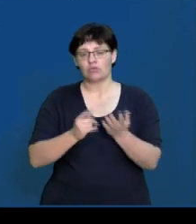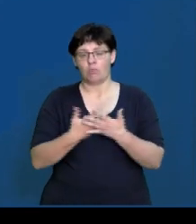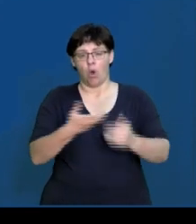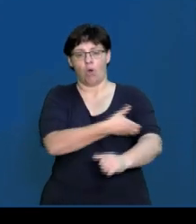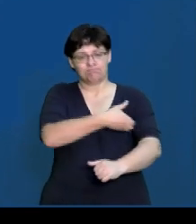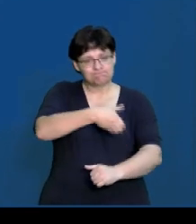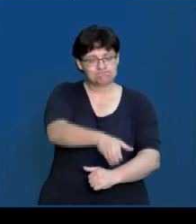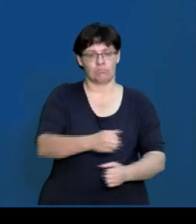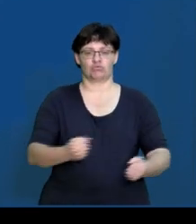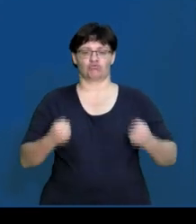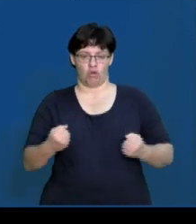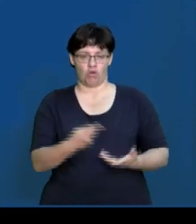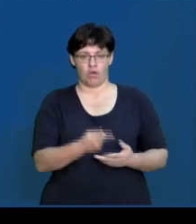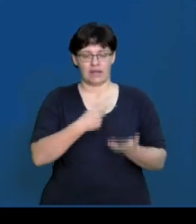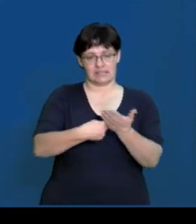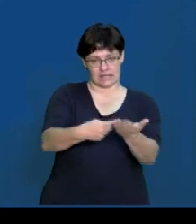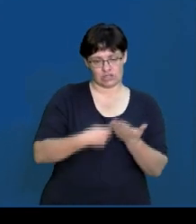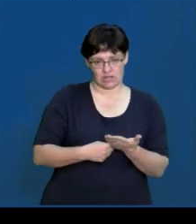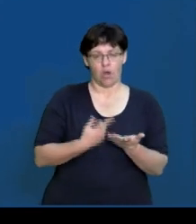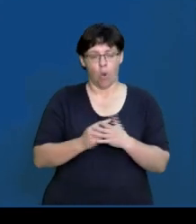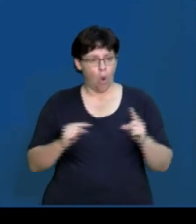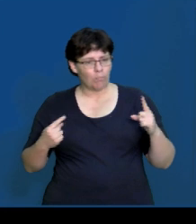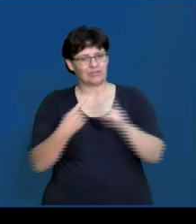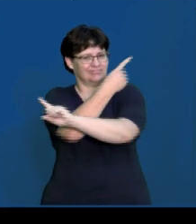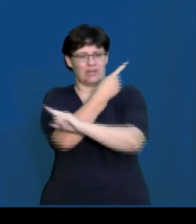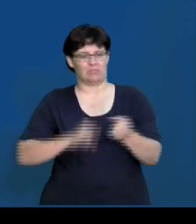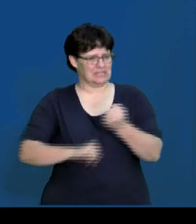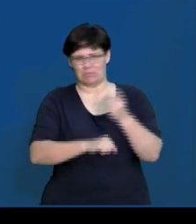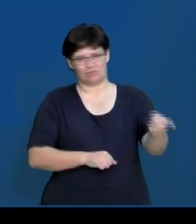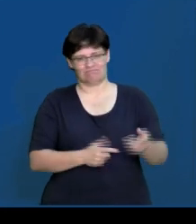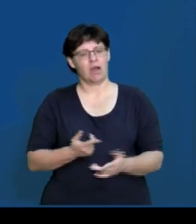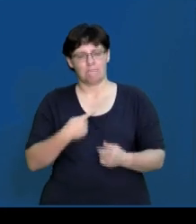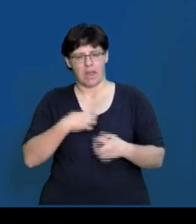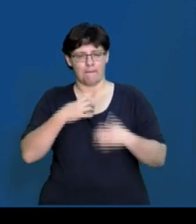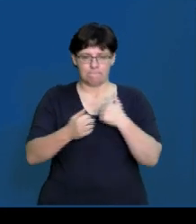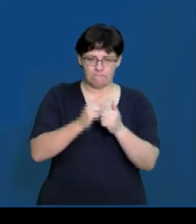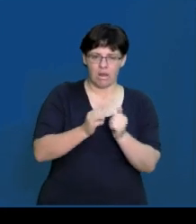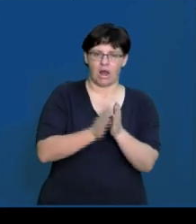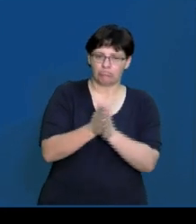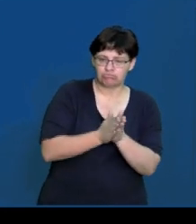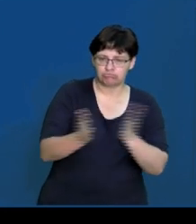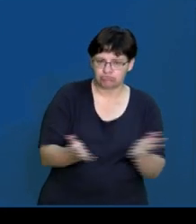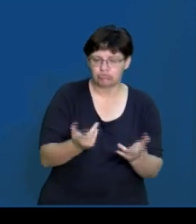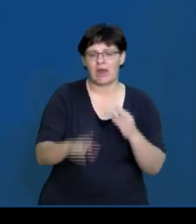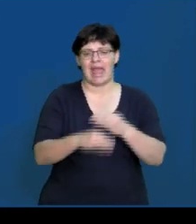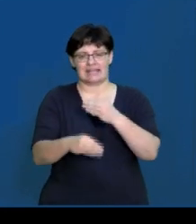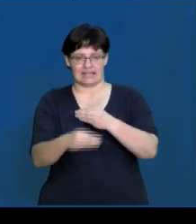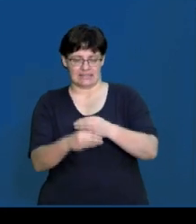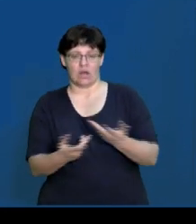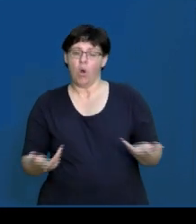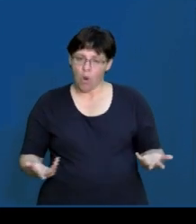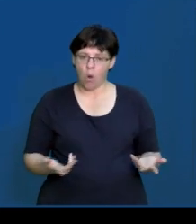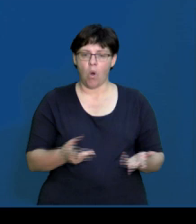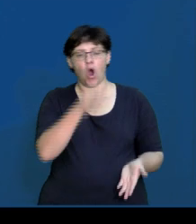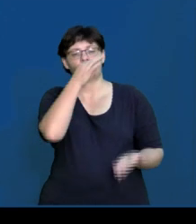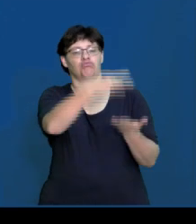to strengthen your argument or your discussion above. A contradictory viewpoint with motivation if required. Or